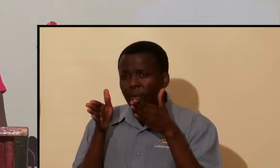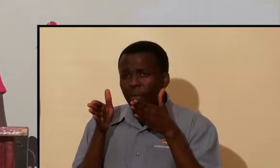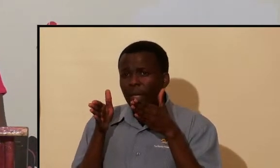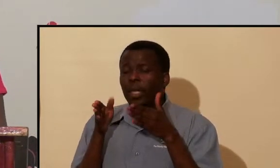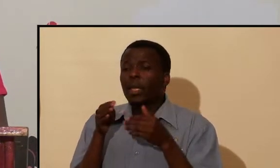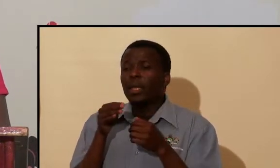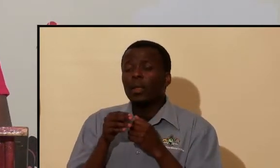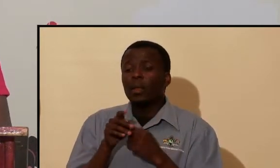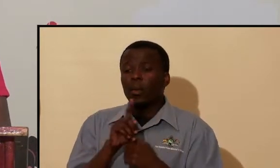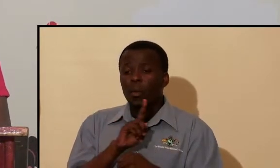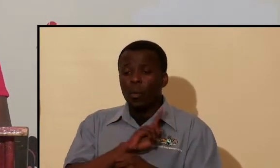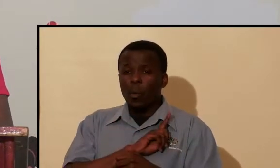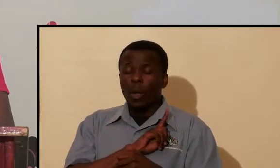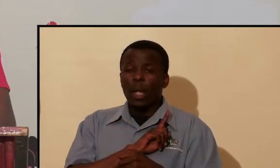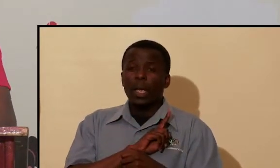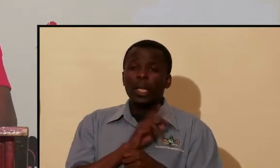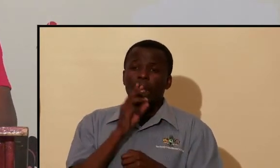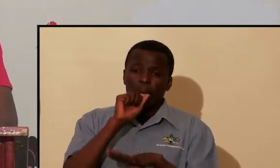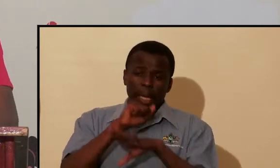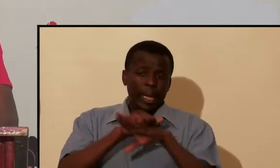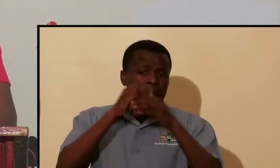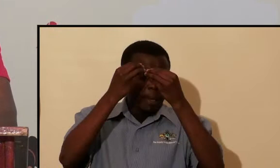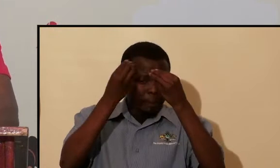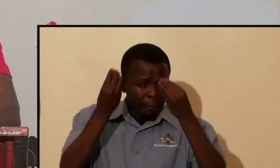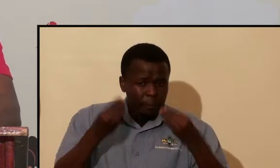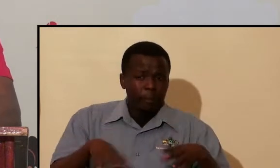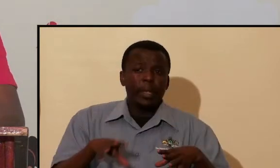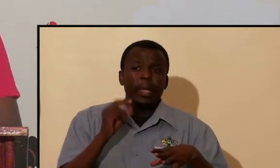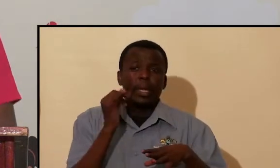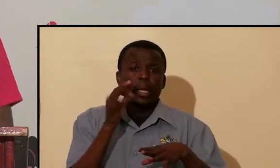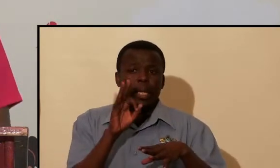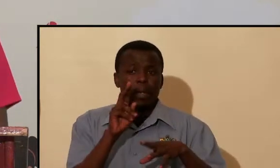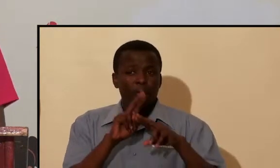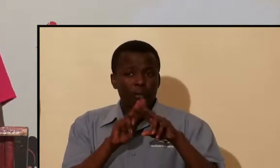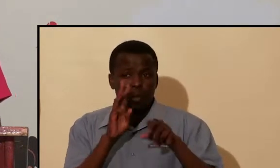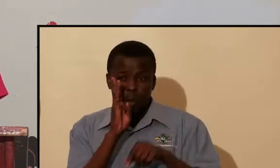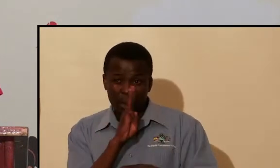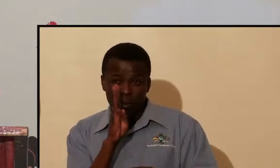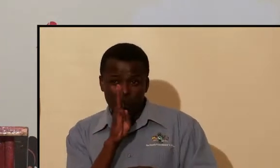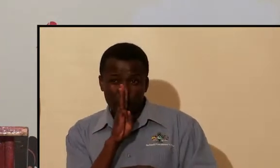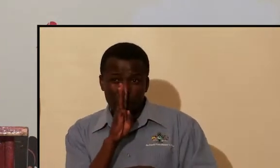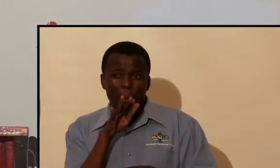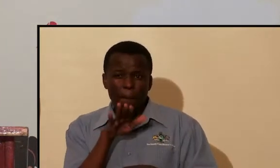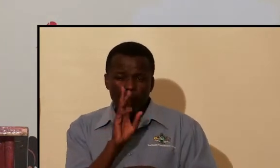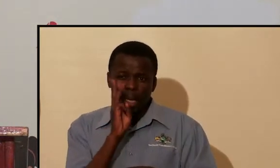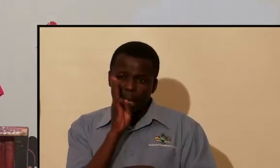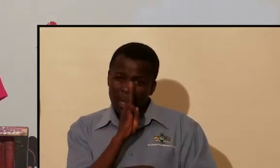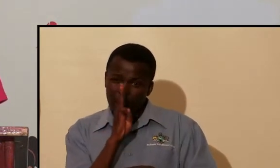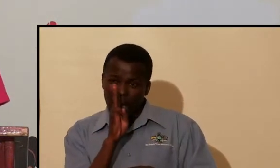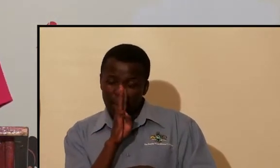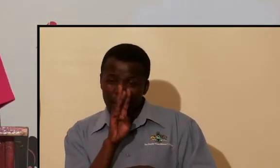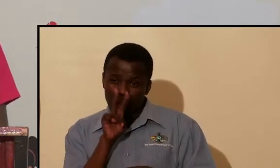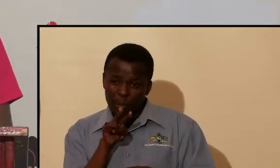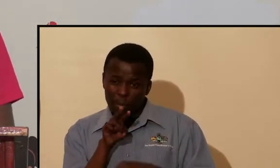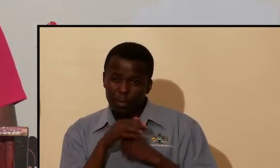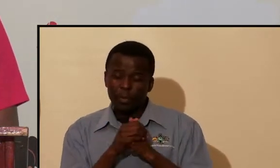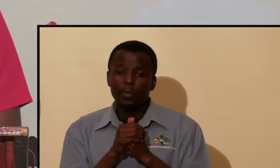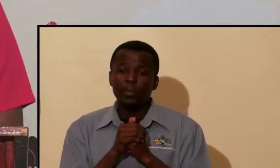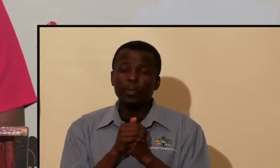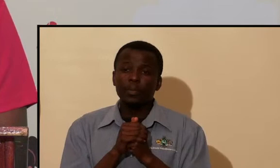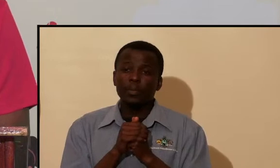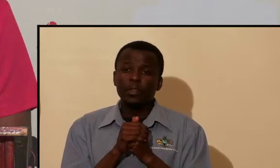the ball if we are not careful. I recall one day you said to me, it is difficult to be at the pinnacle of the